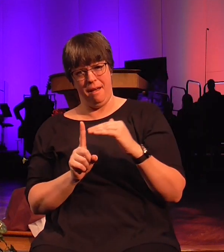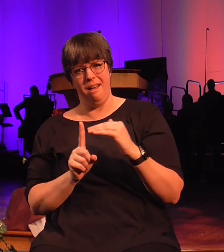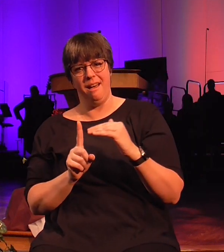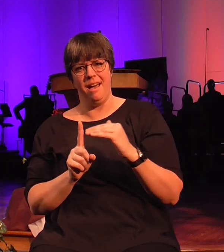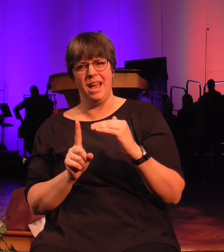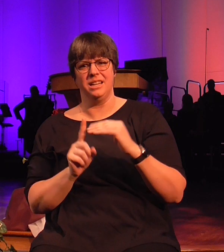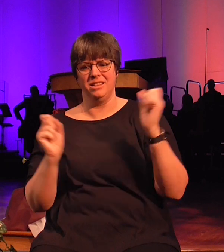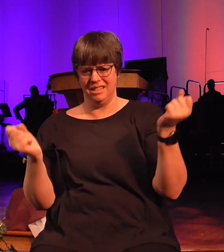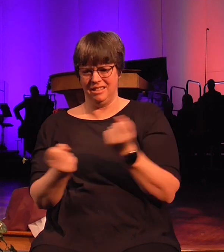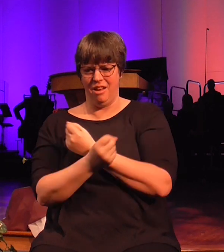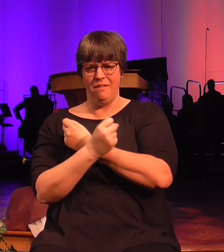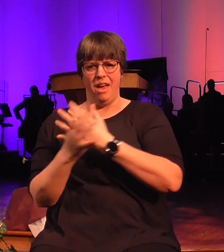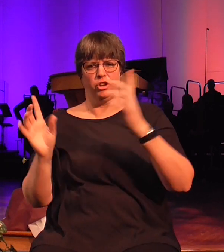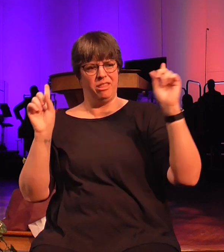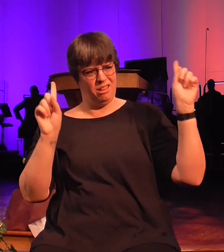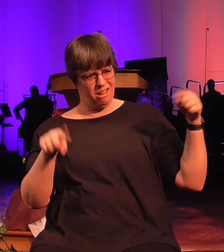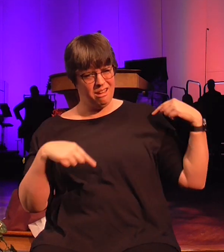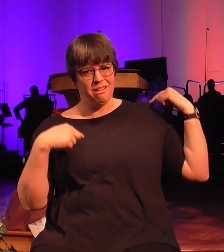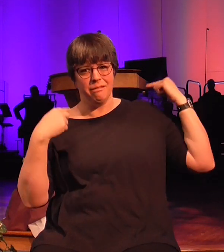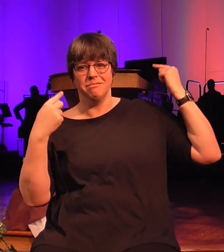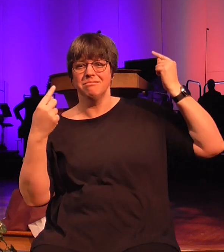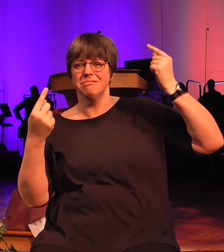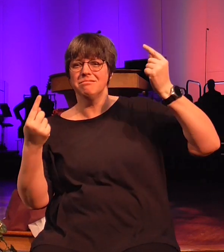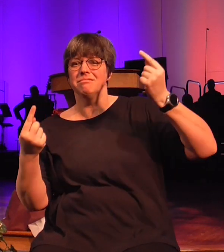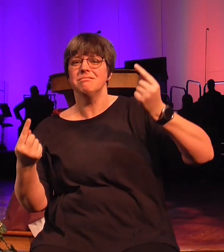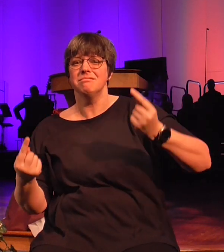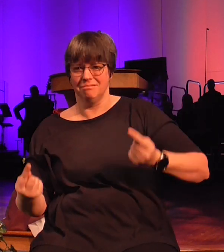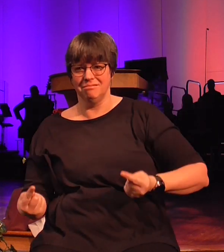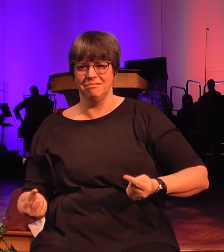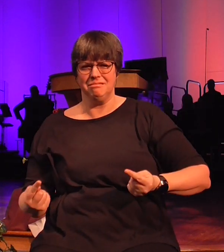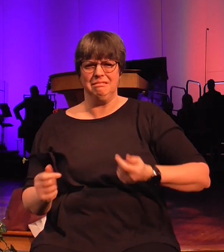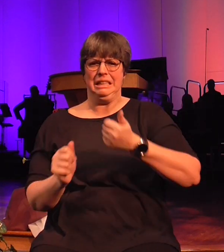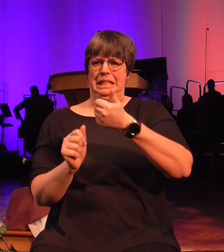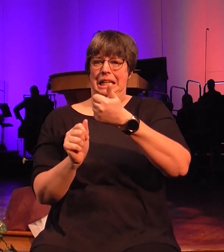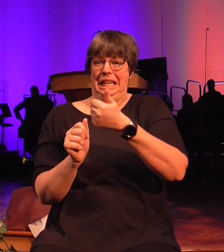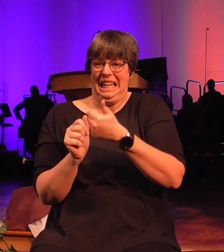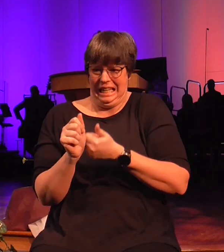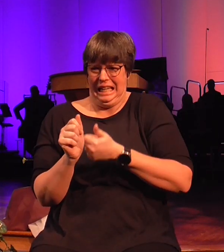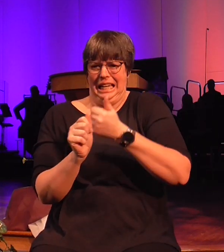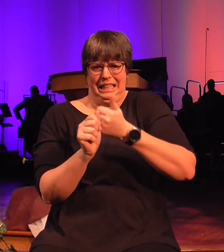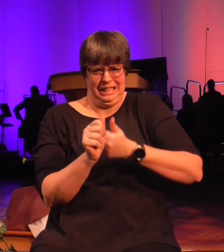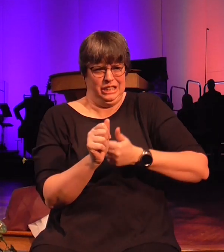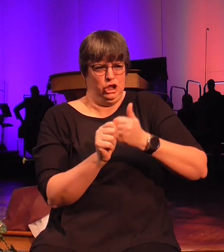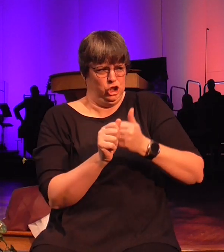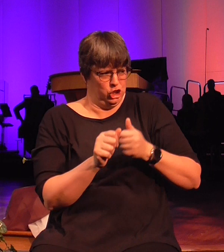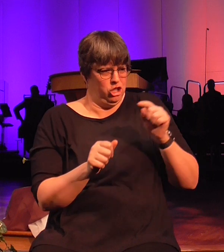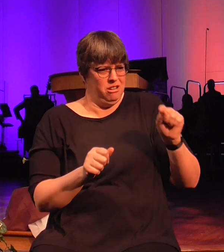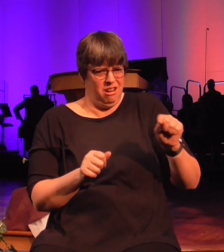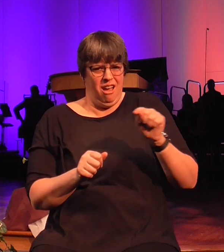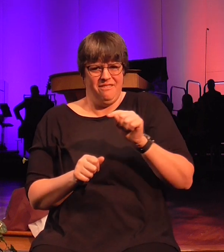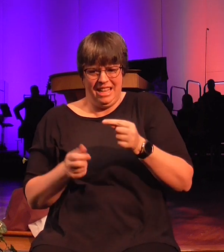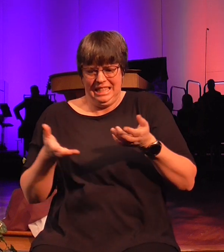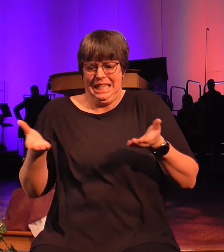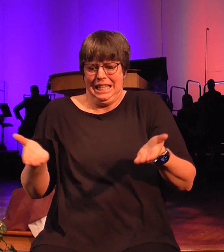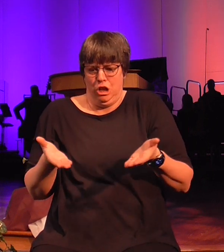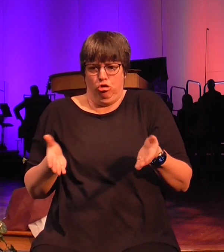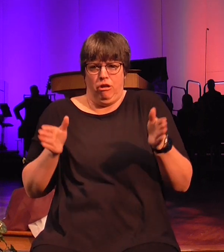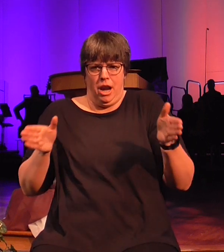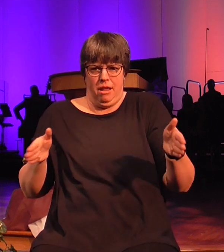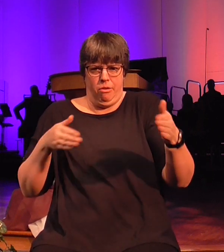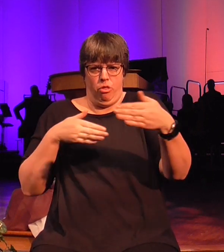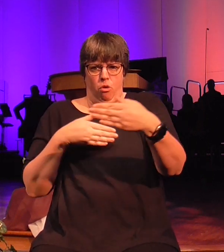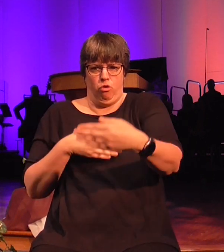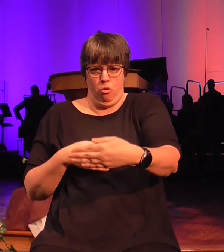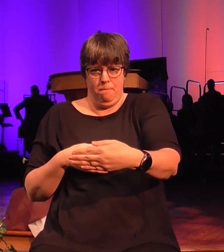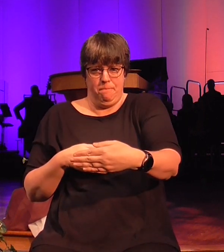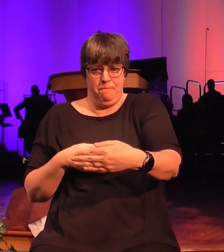us. And each one of us here in the room, those that are